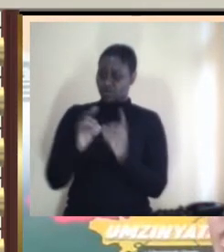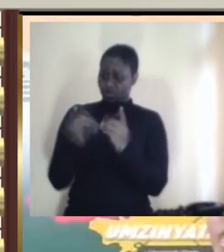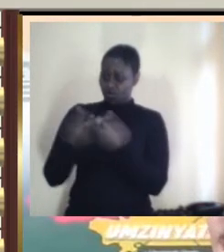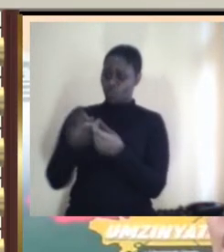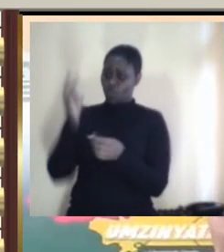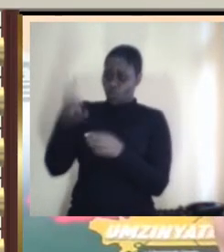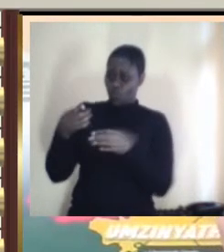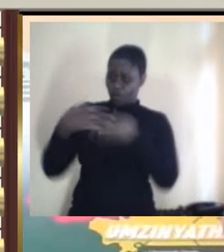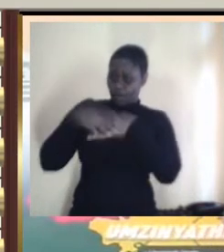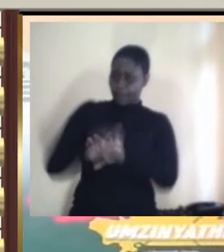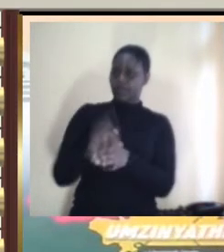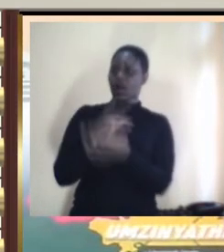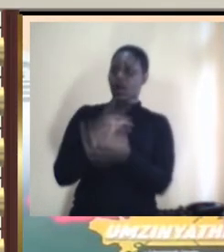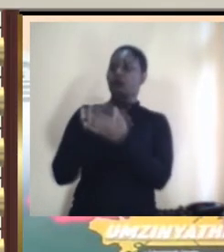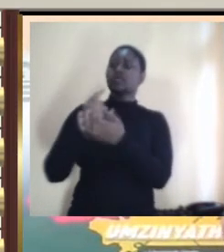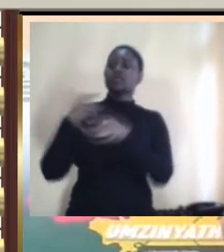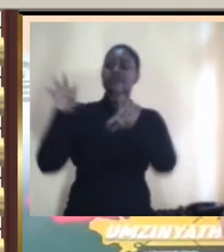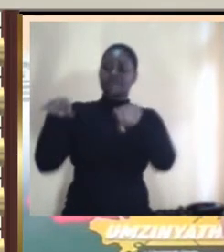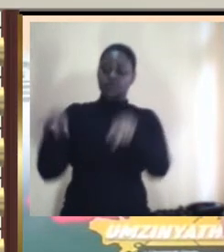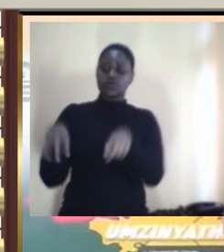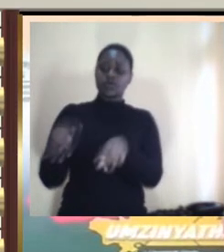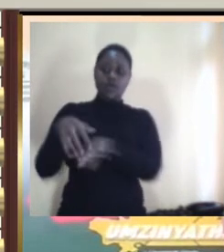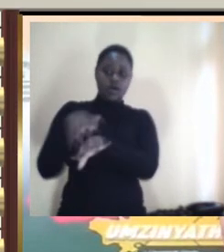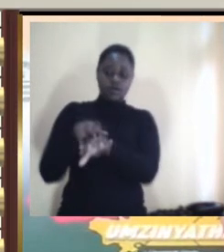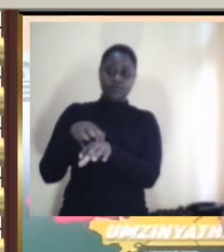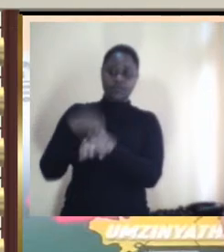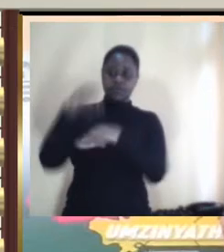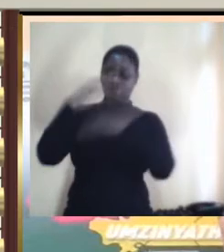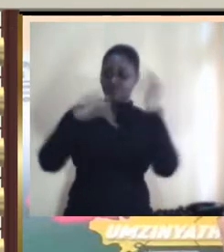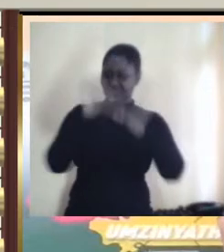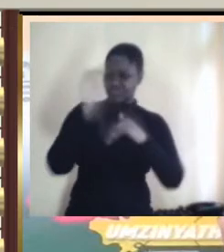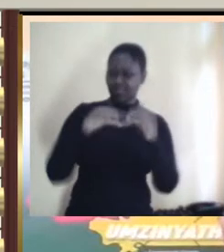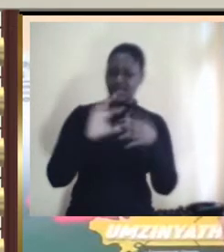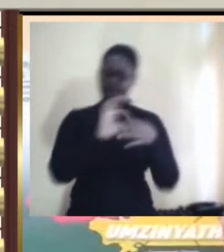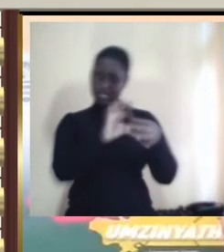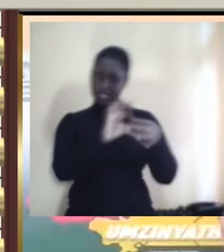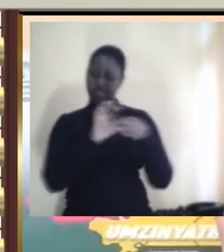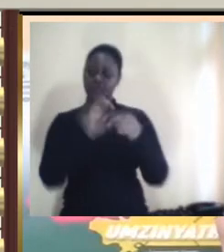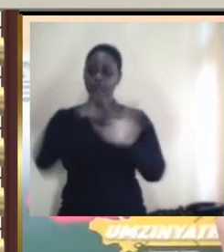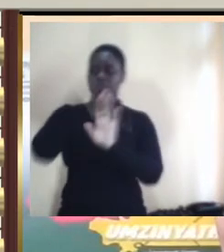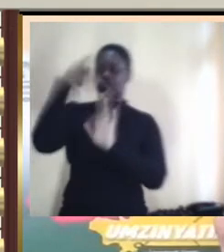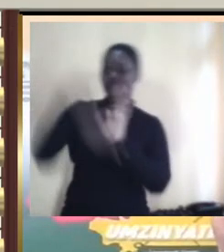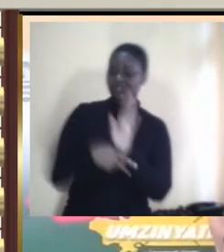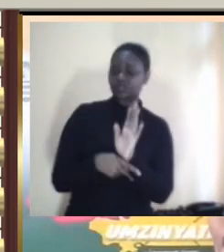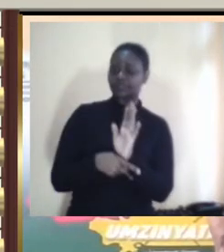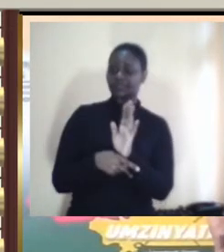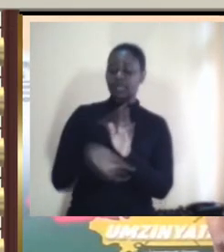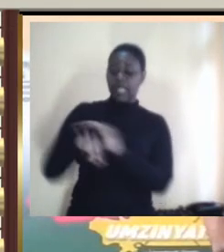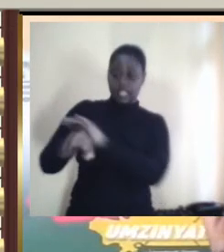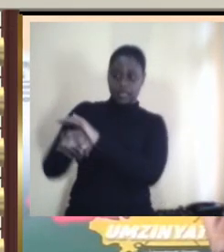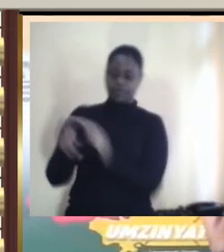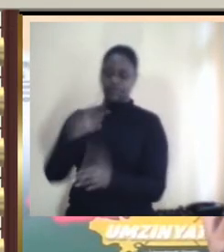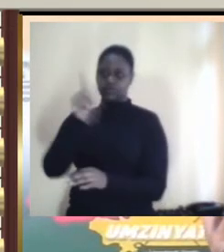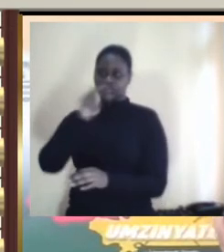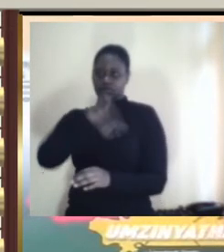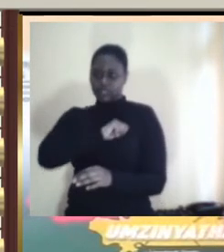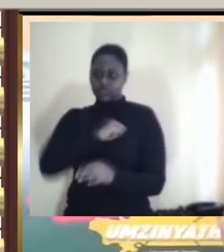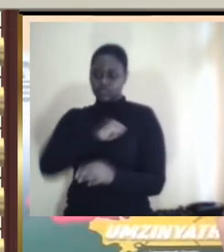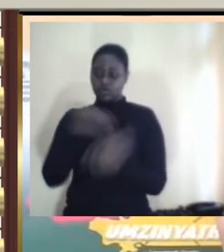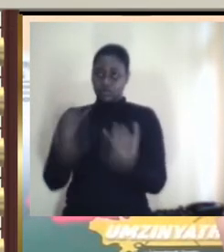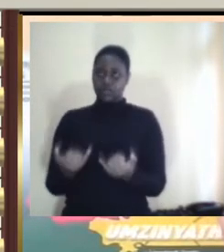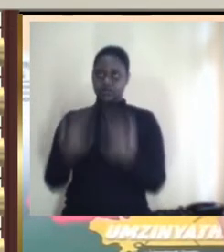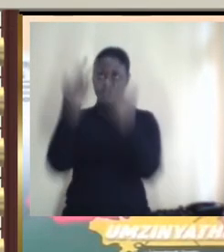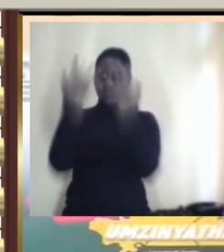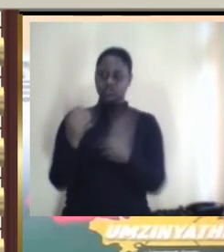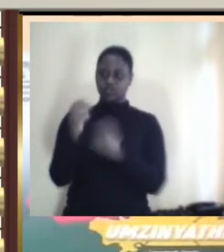implement 114 agricultural infrastructure related projects in the province during this financial